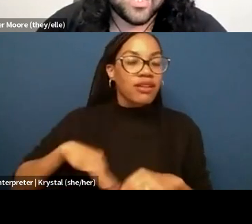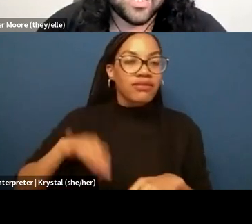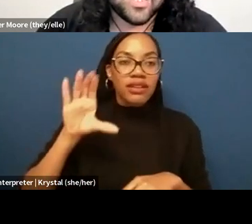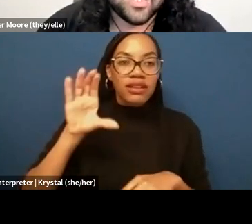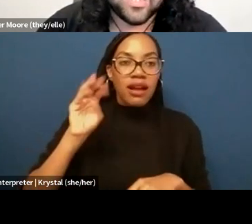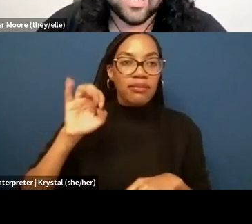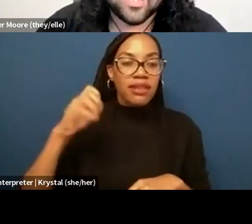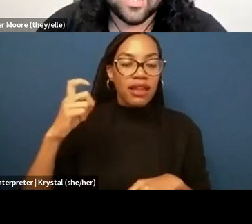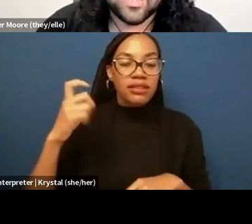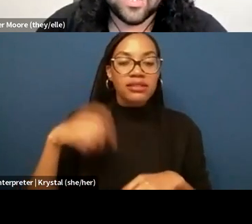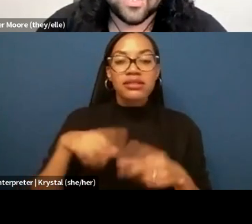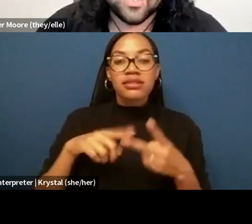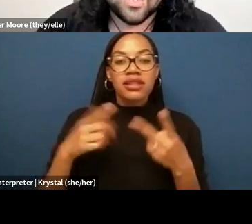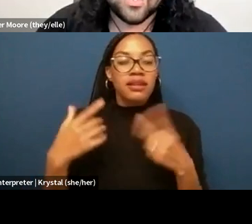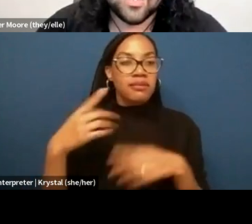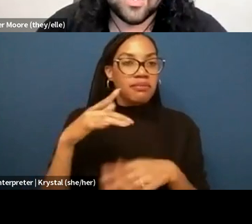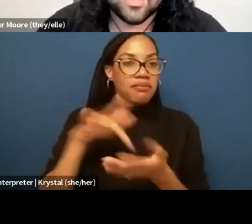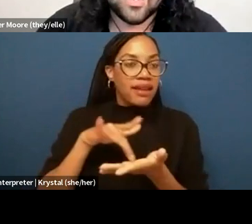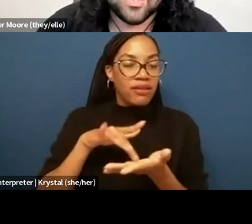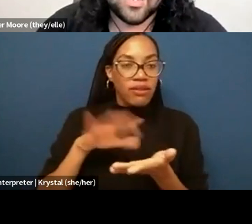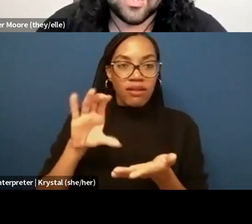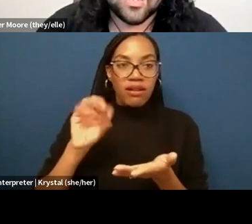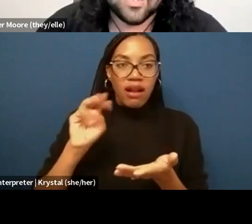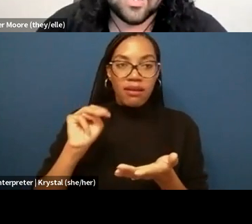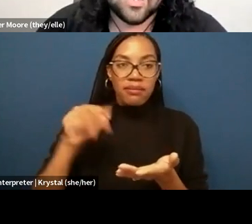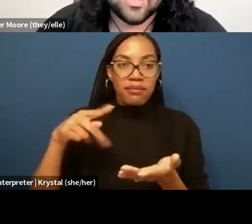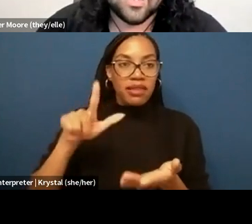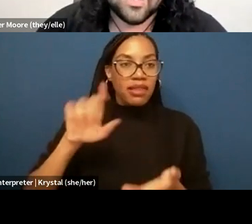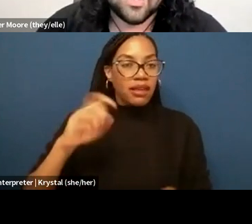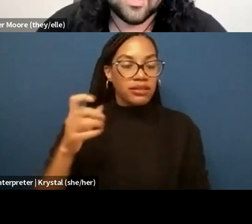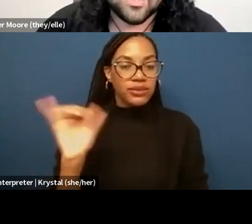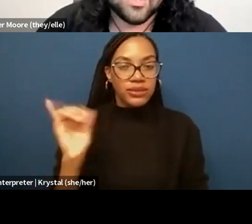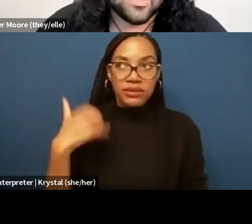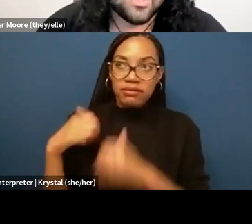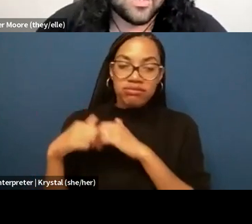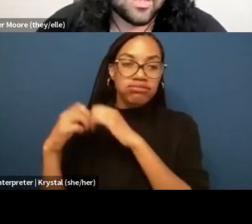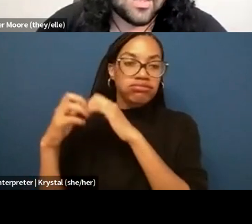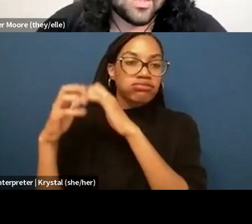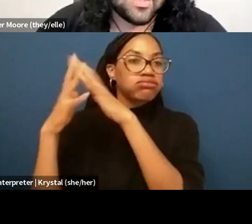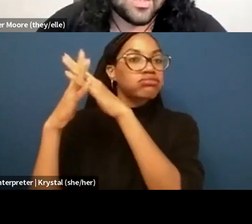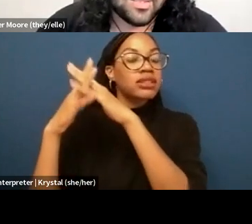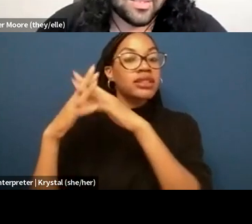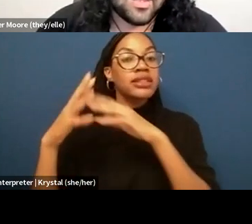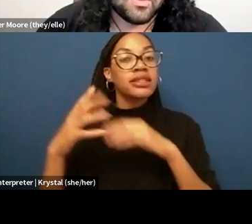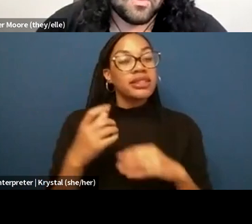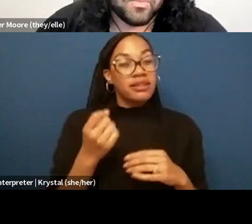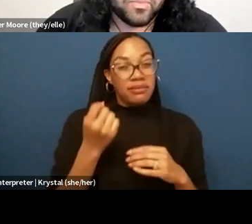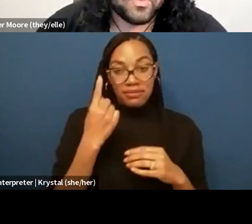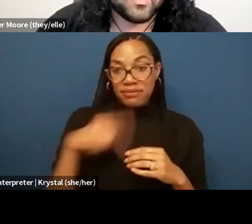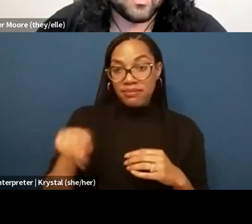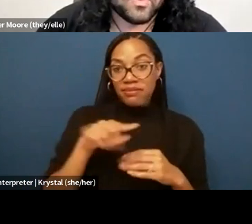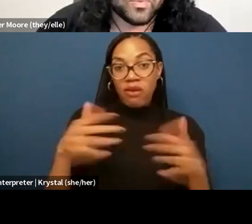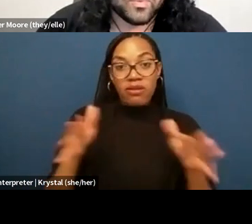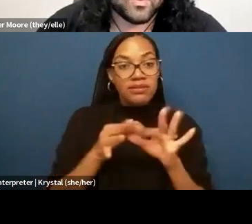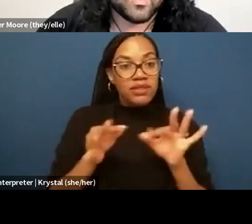complex, and that has what has been stated here. Much of where I see hope and